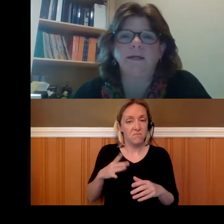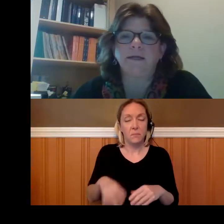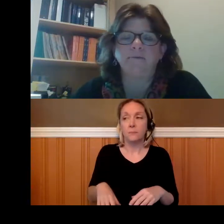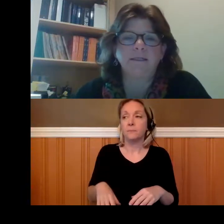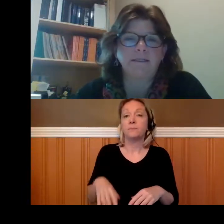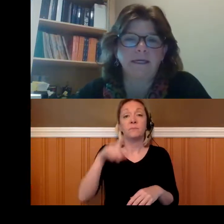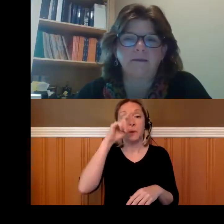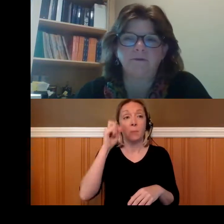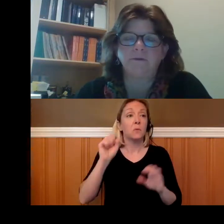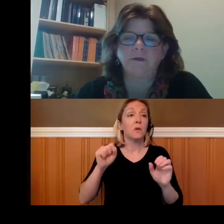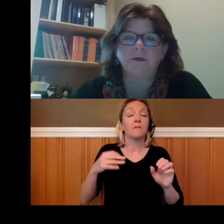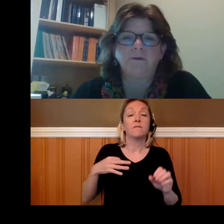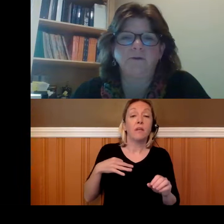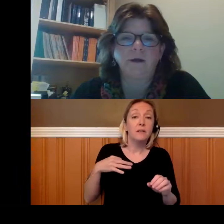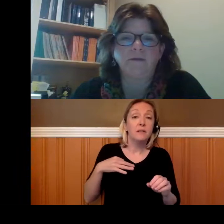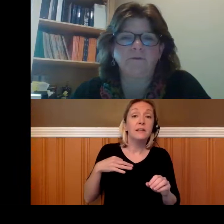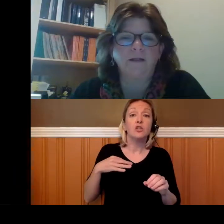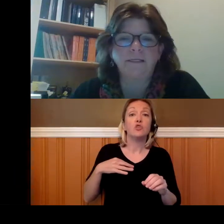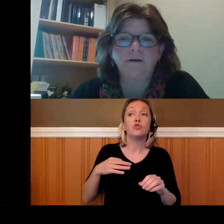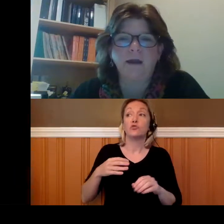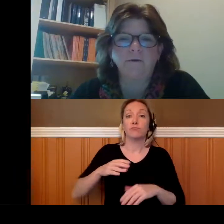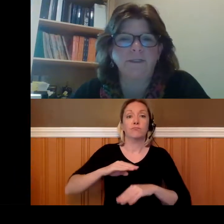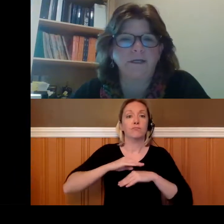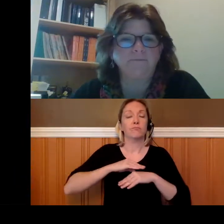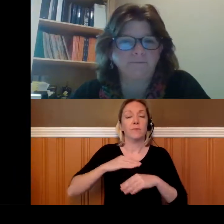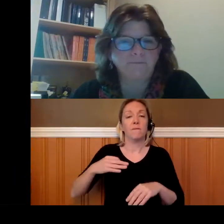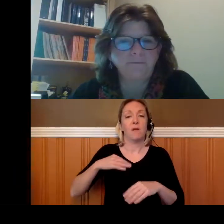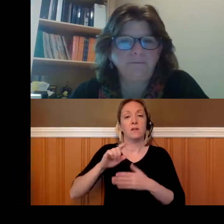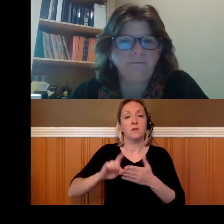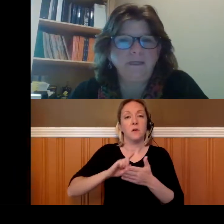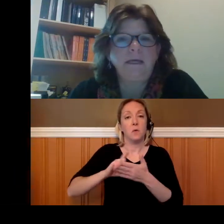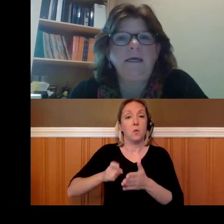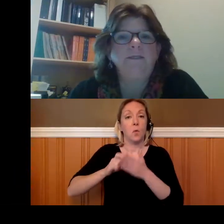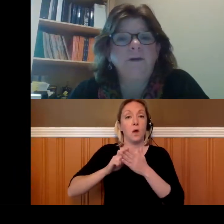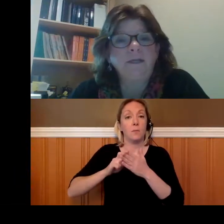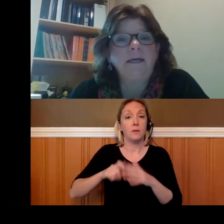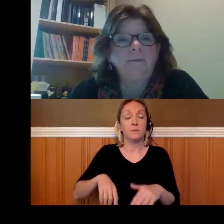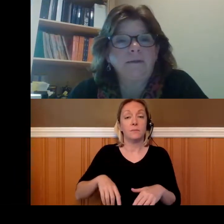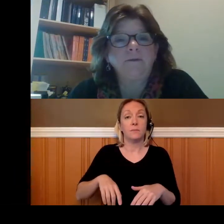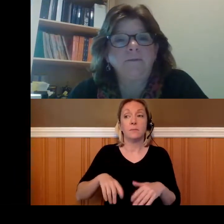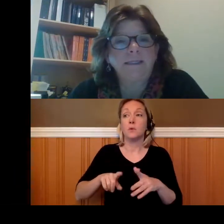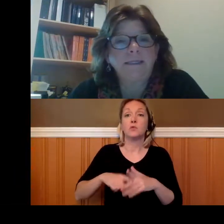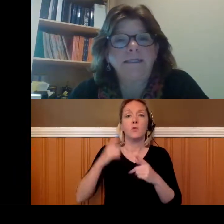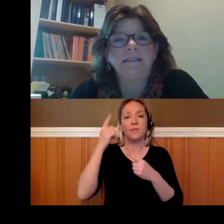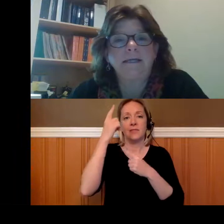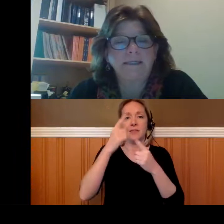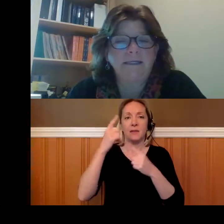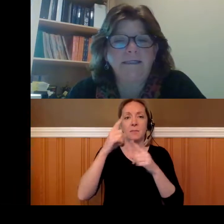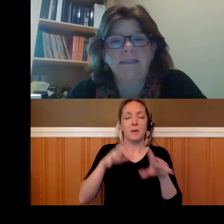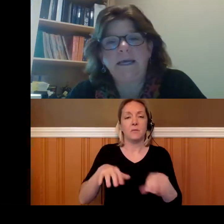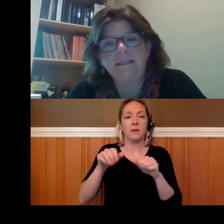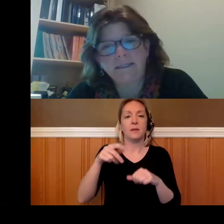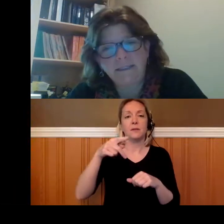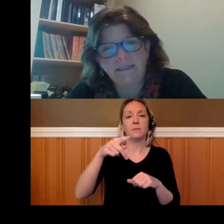those volunteer hours done. Start thinking about those PSATs, the SATs, the